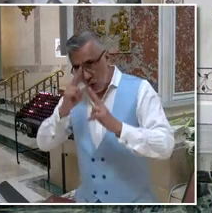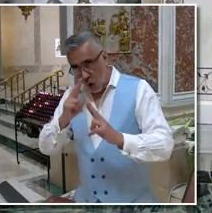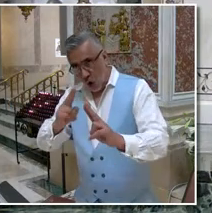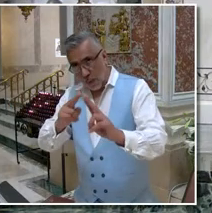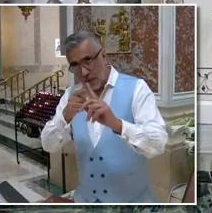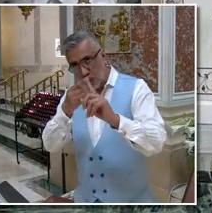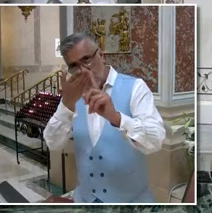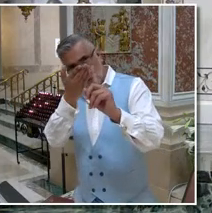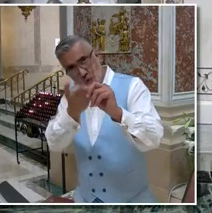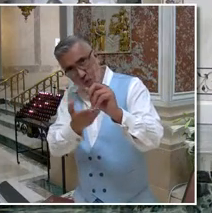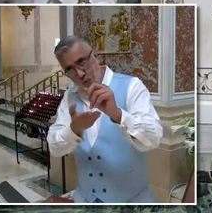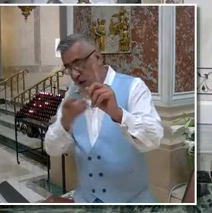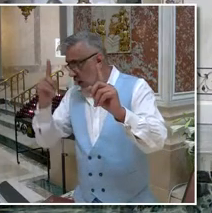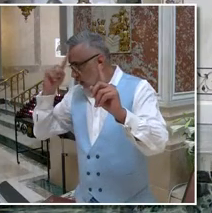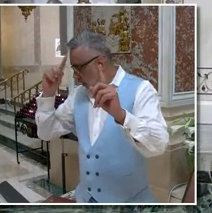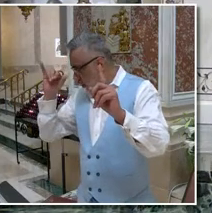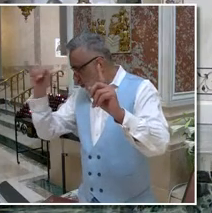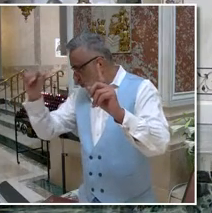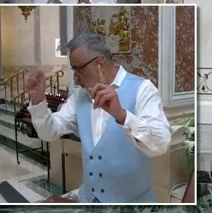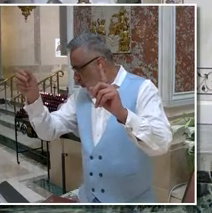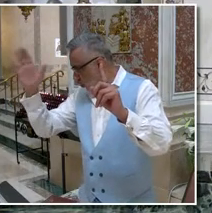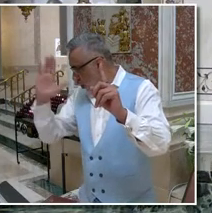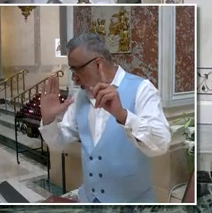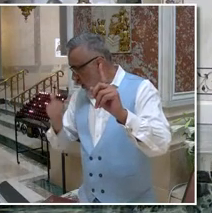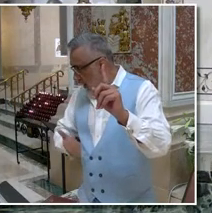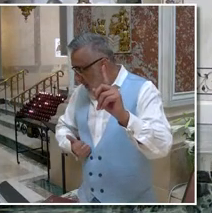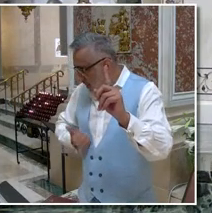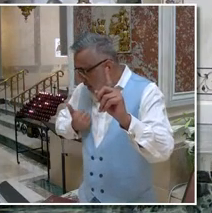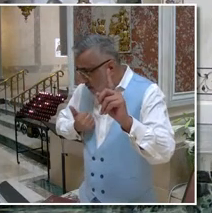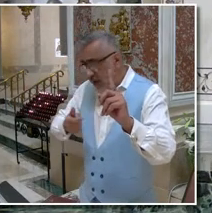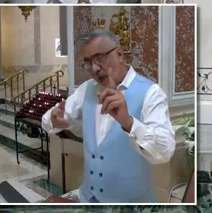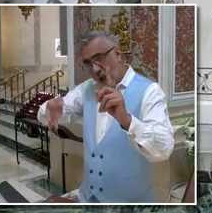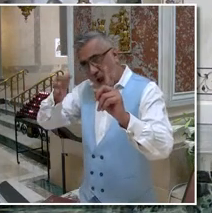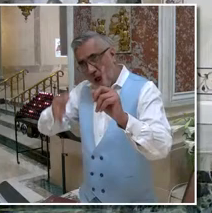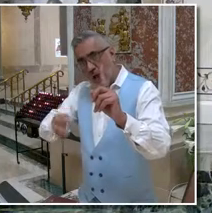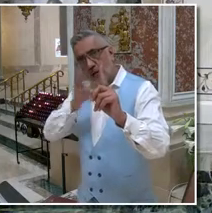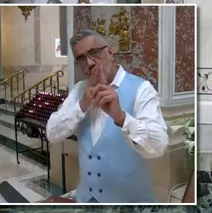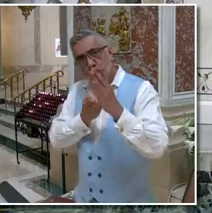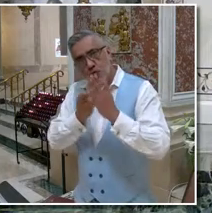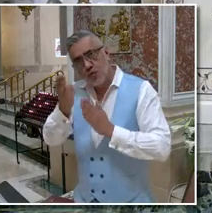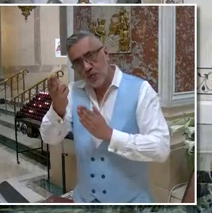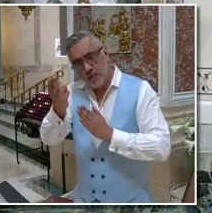you, the eternal God, living and true.